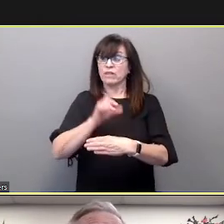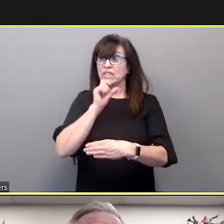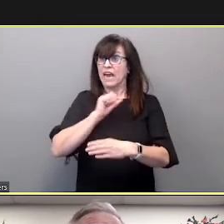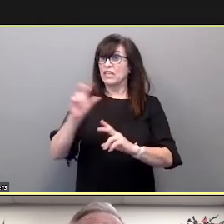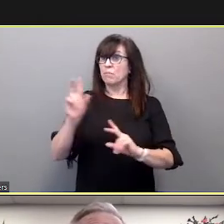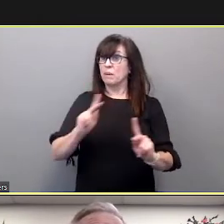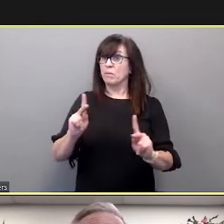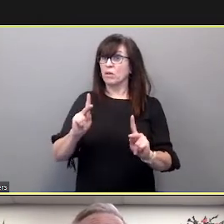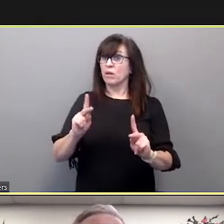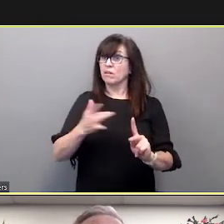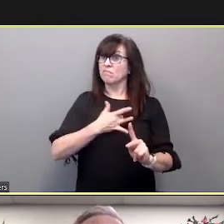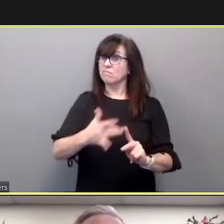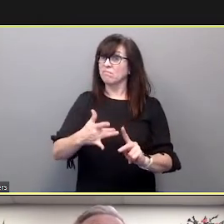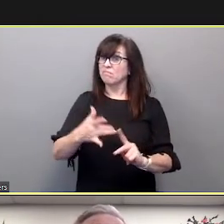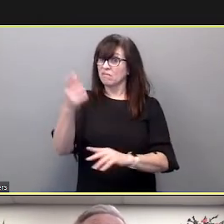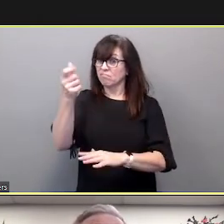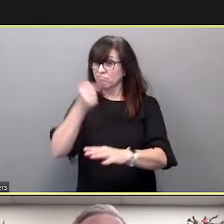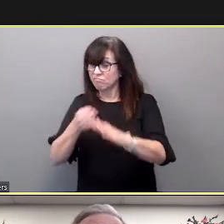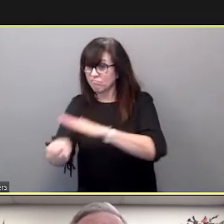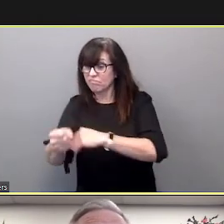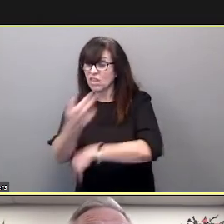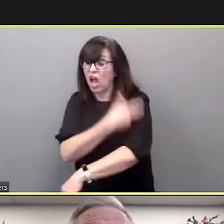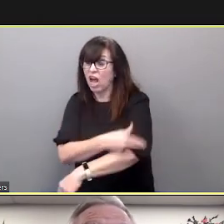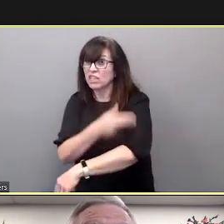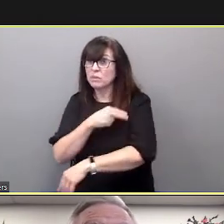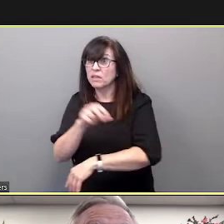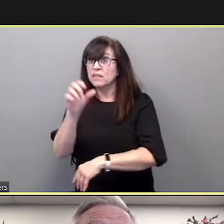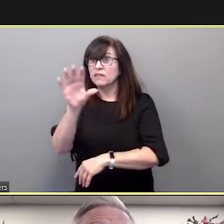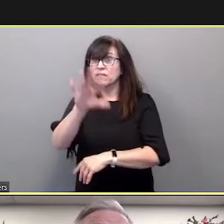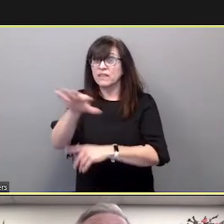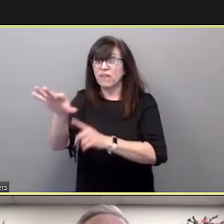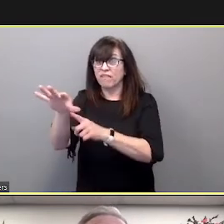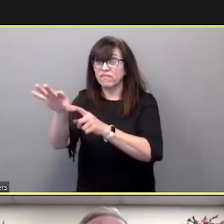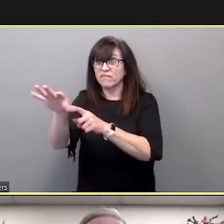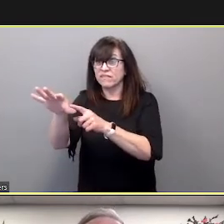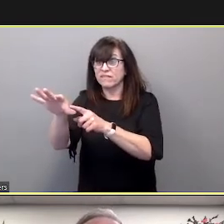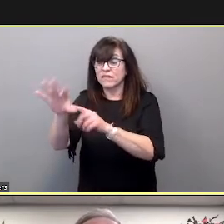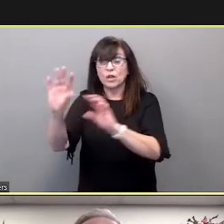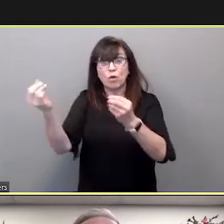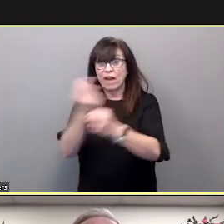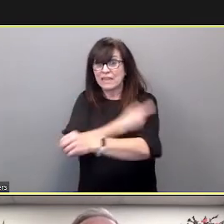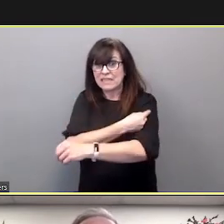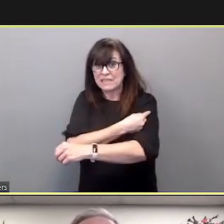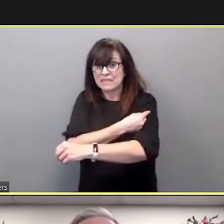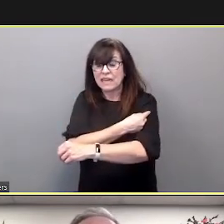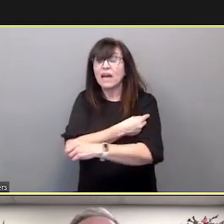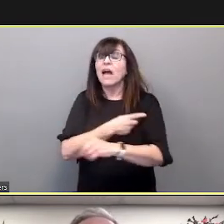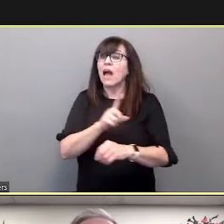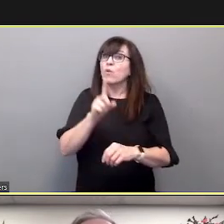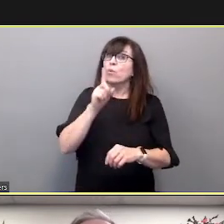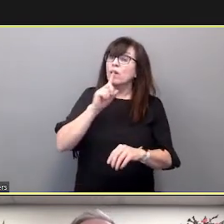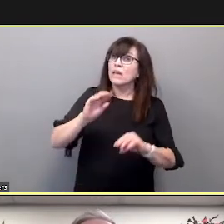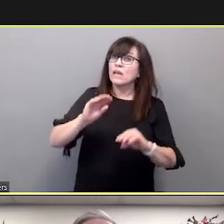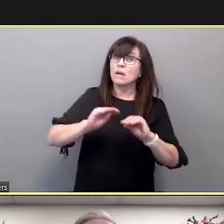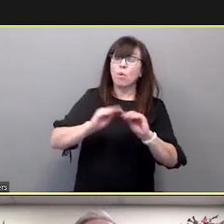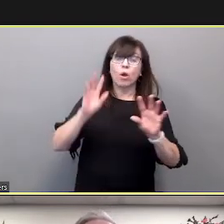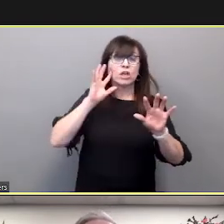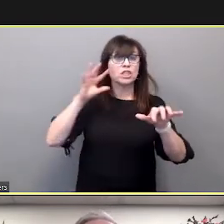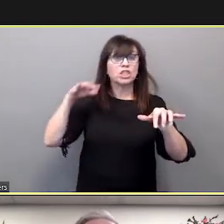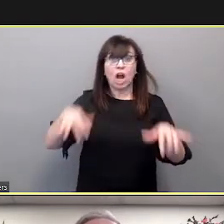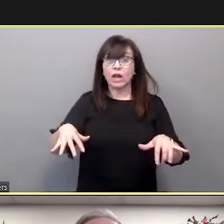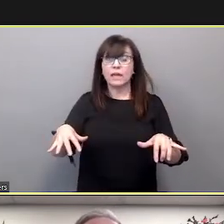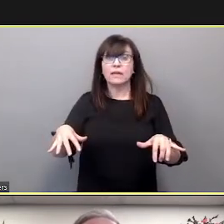in the hospital with COVID is 55, 15 years younger. And even more sobering, I think, is that